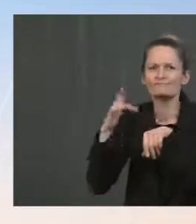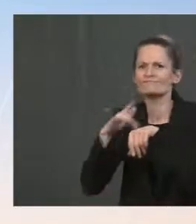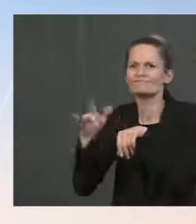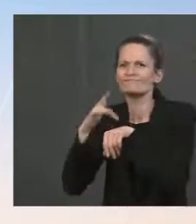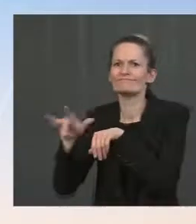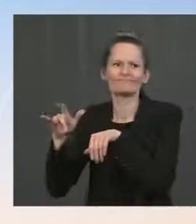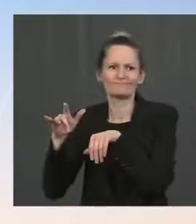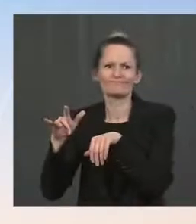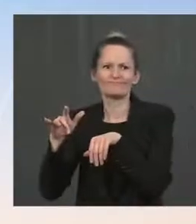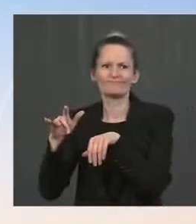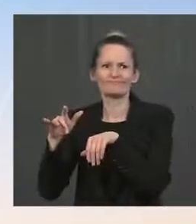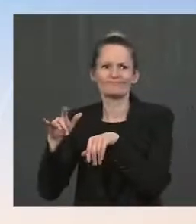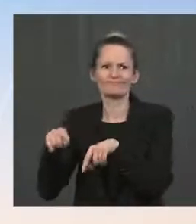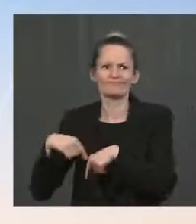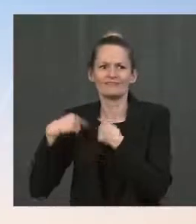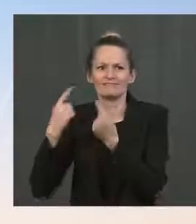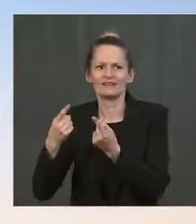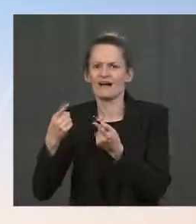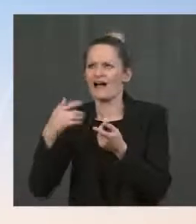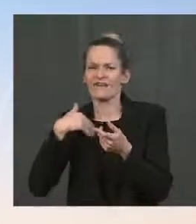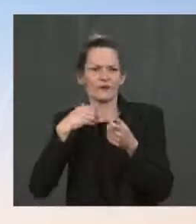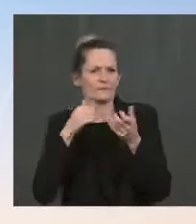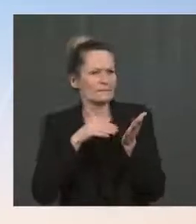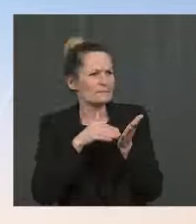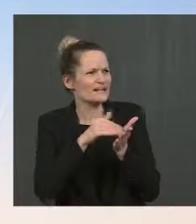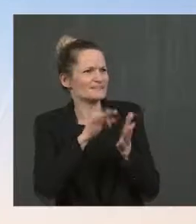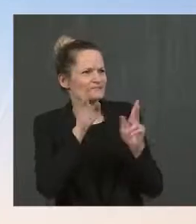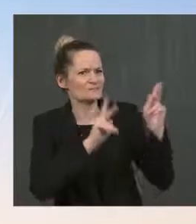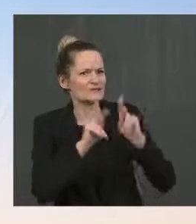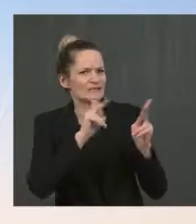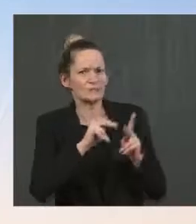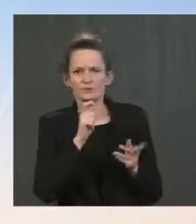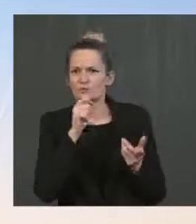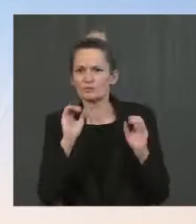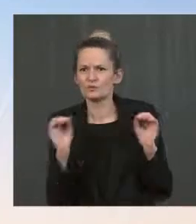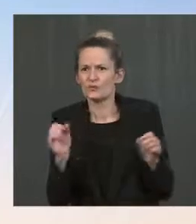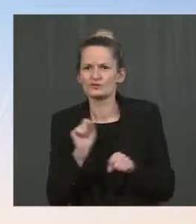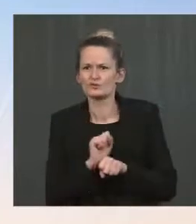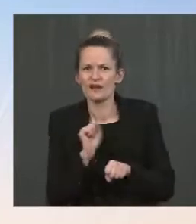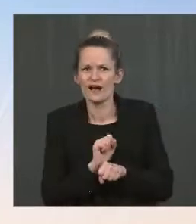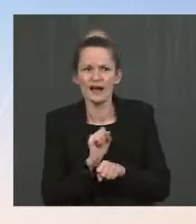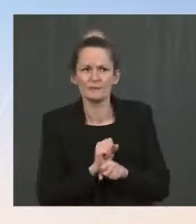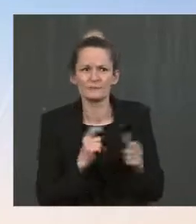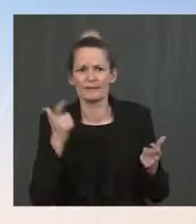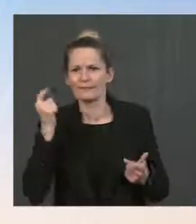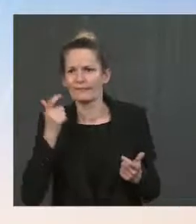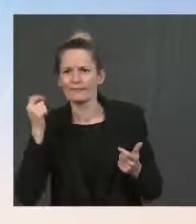people who are unemployed and been sitting on the sidelines for a very long time. I'm just curious if there's any new